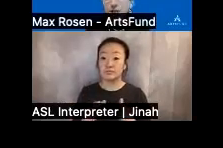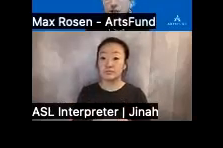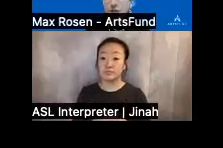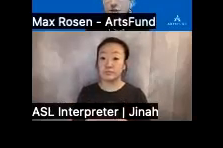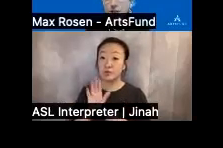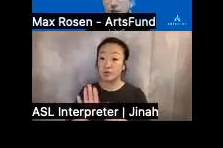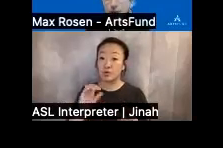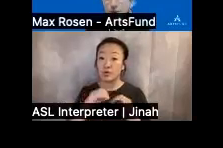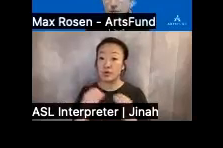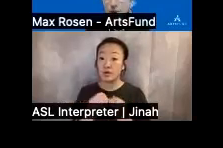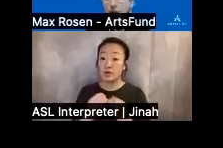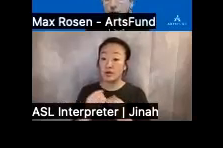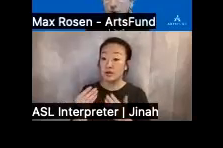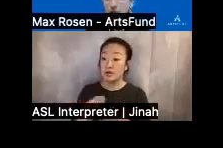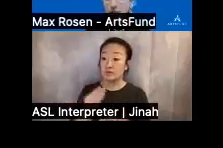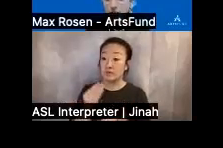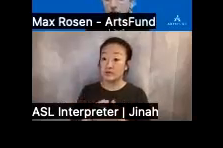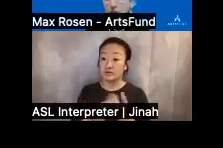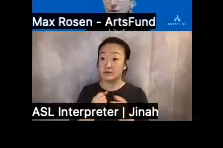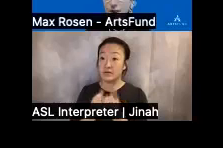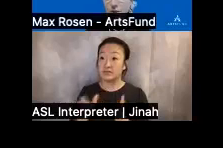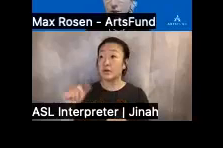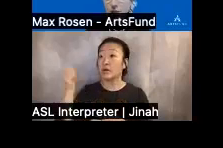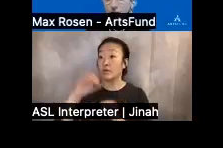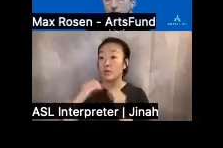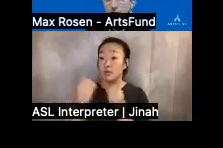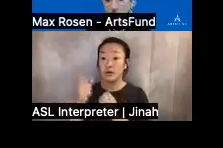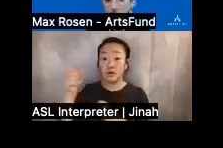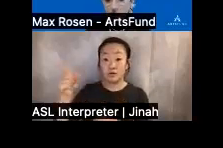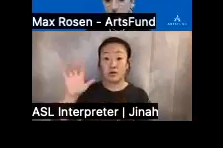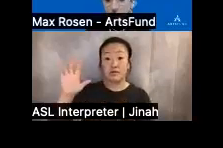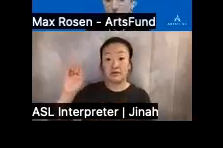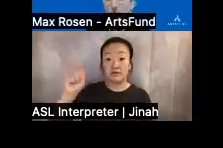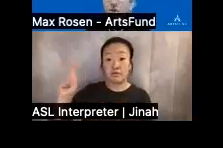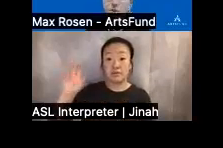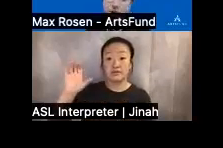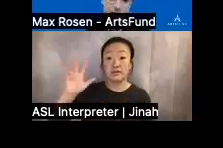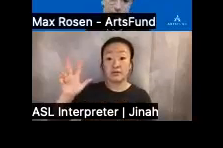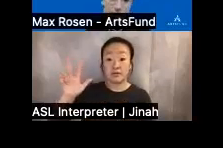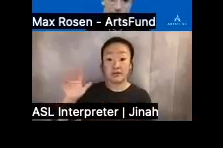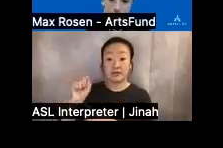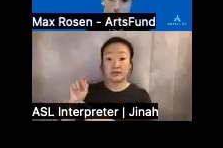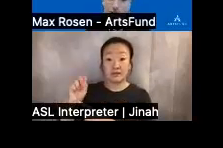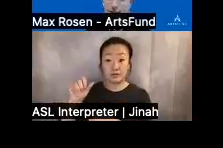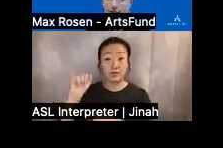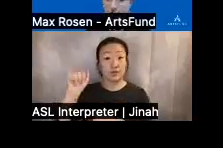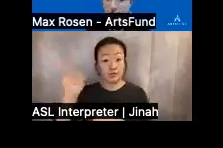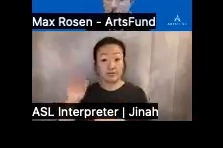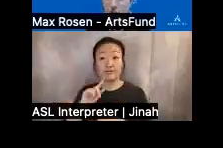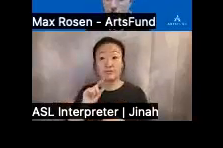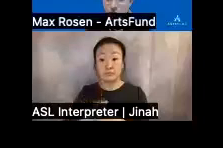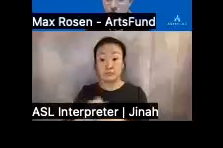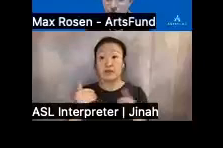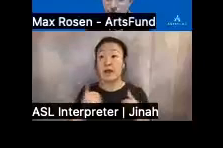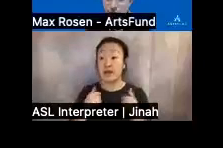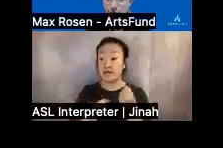your organization fiscally sponsored by another organization with 501c3 status? If you are fiscally sponsored, select yes to